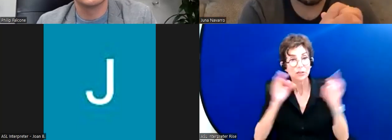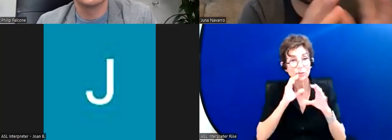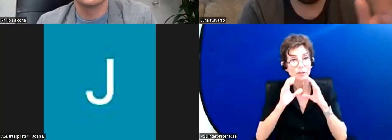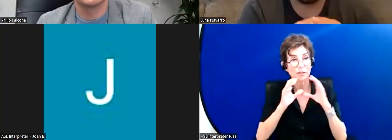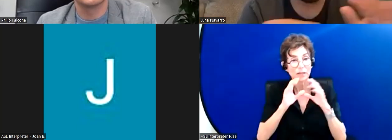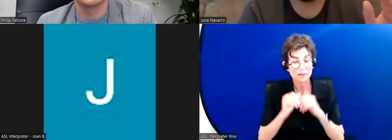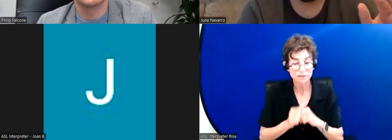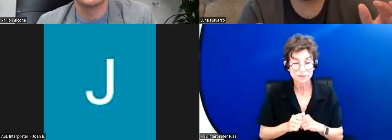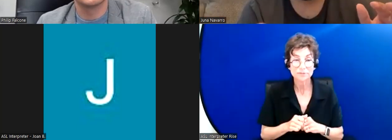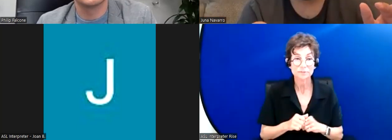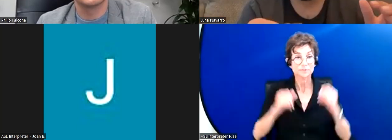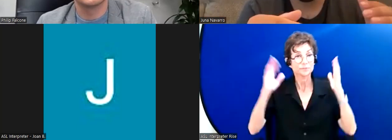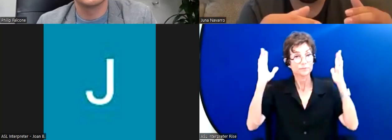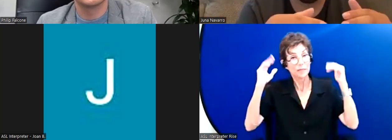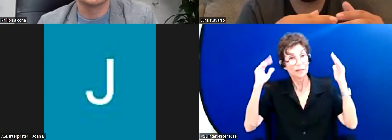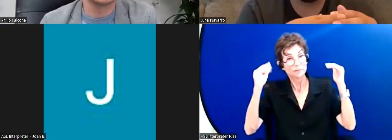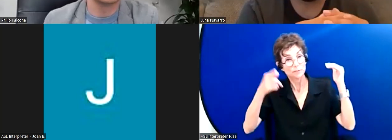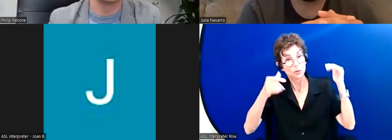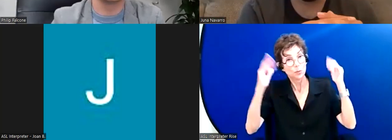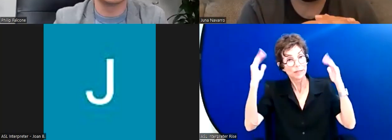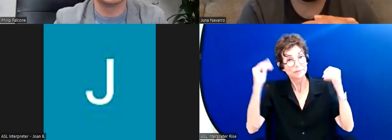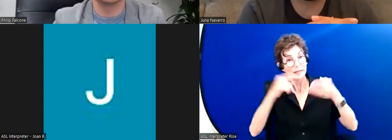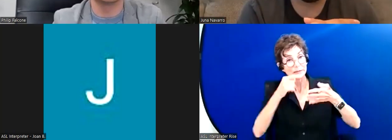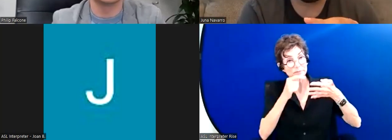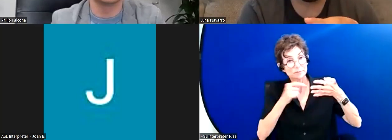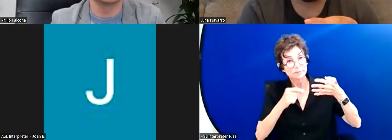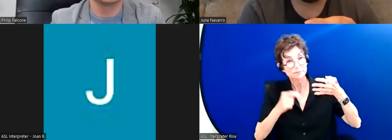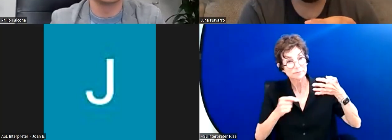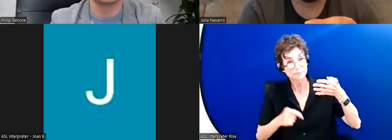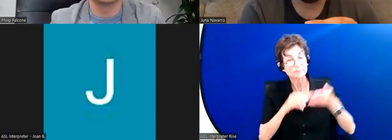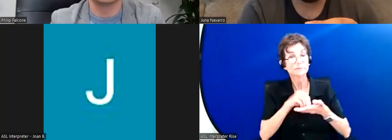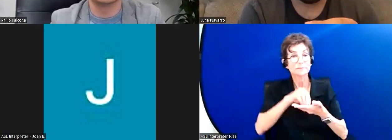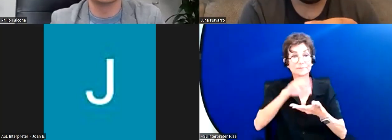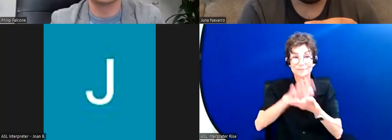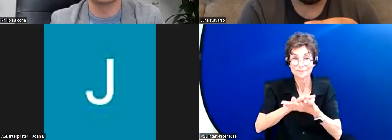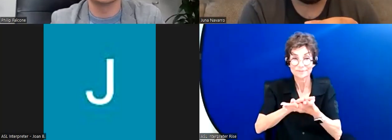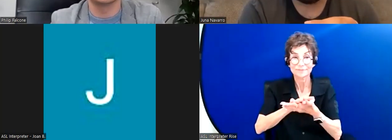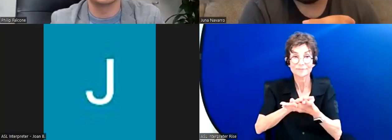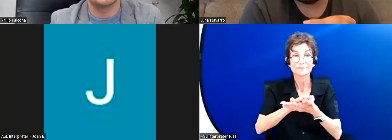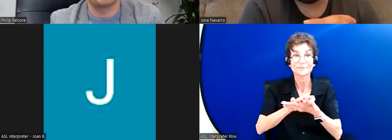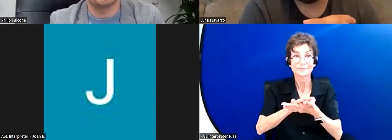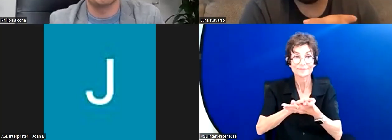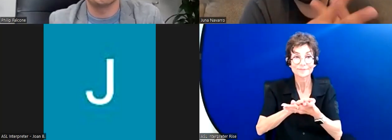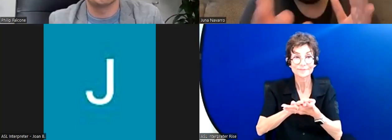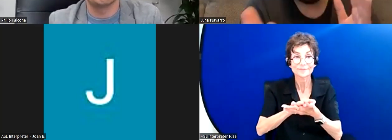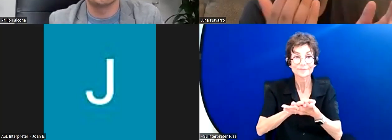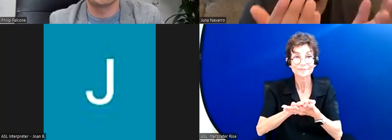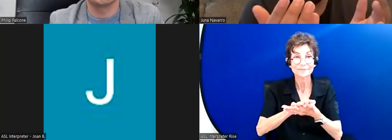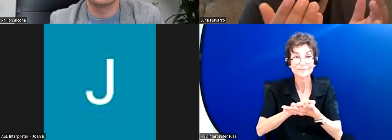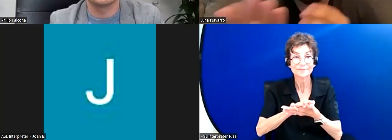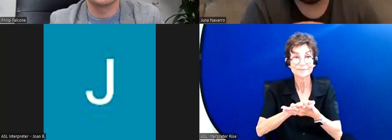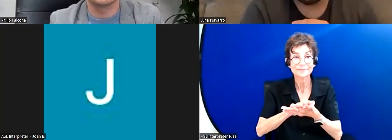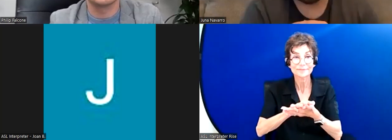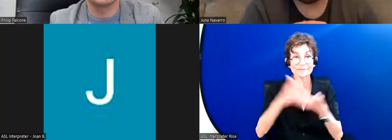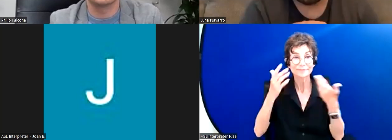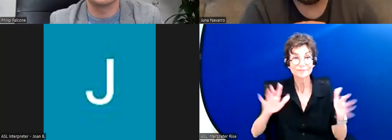are, especially if everyone's new to this. I think putting those guidelines up front, and then that's it. So I think I've